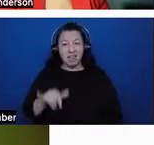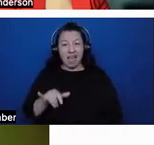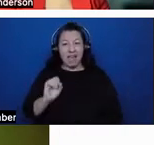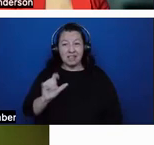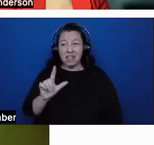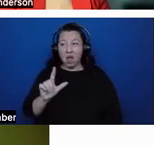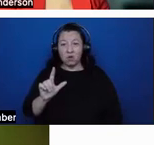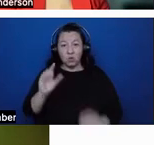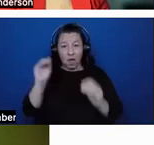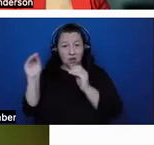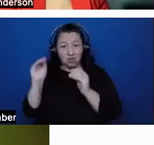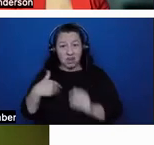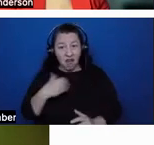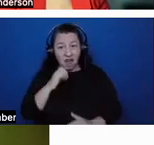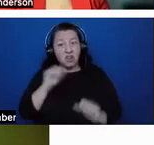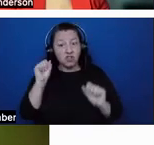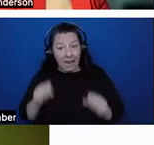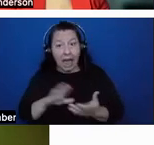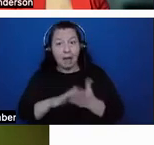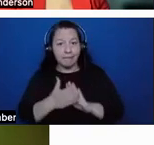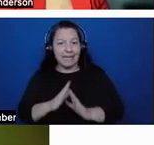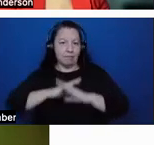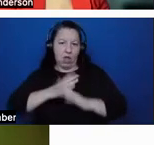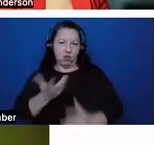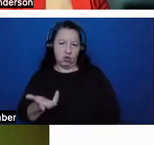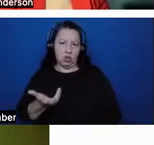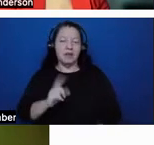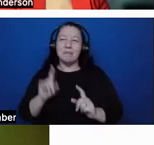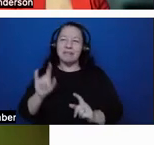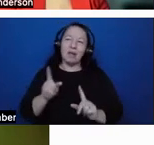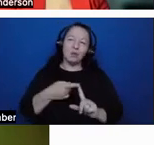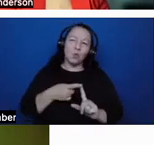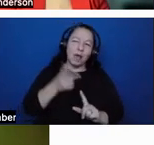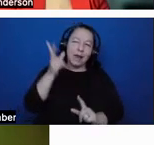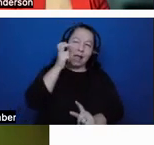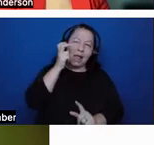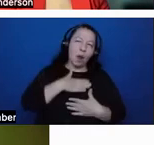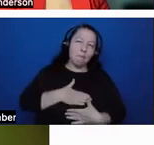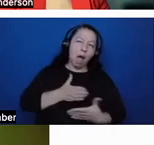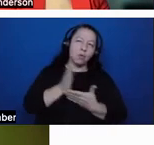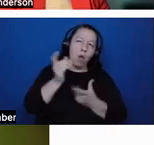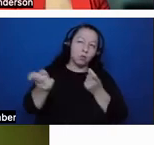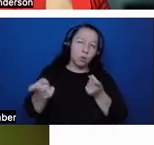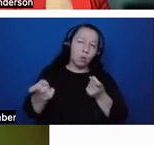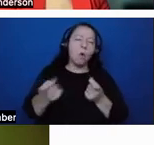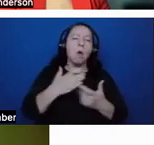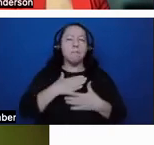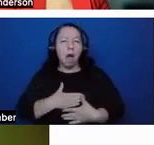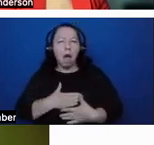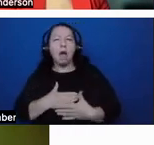prevention. But that's kind of what I think of when I hear body sovereignty, is the body autonomy